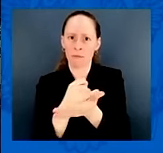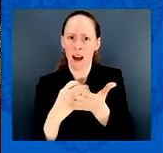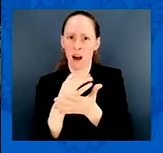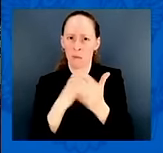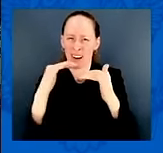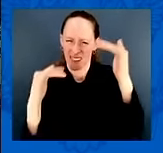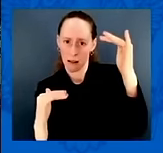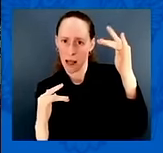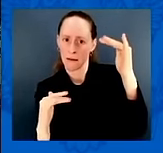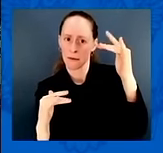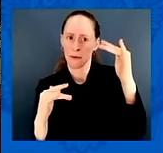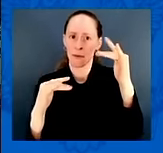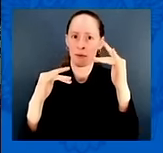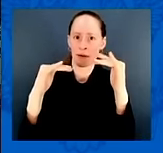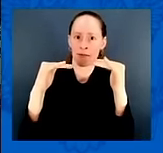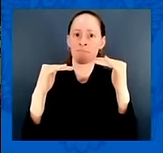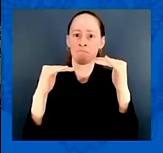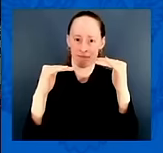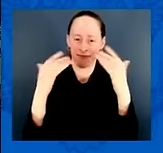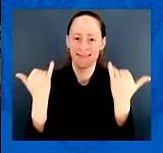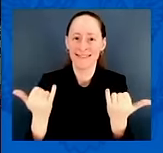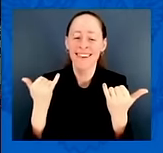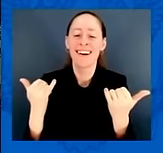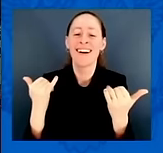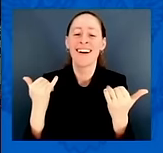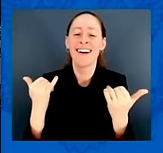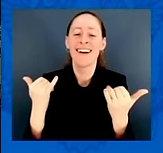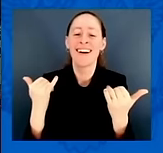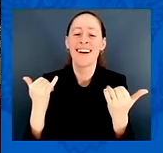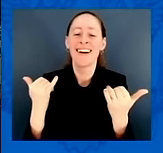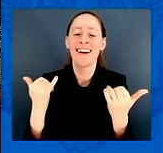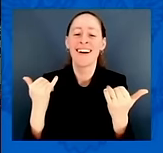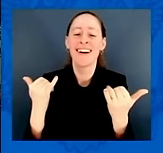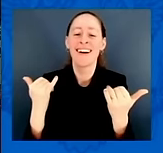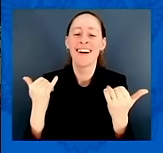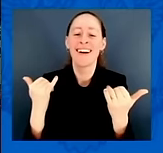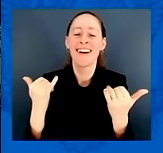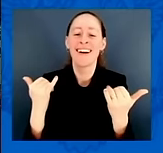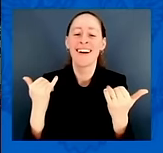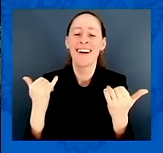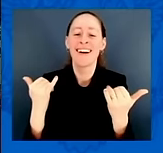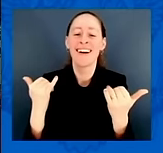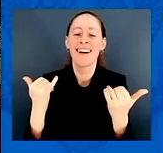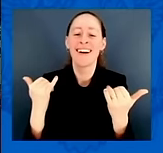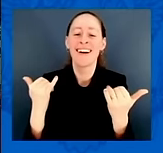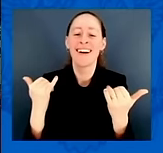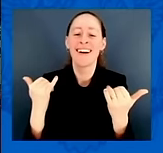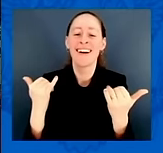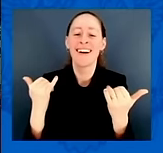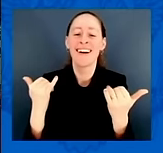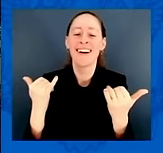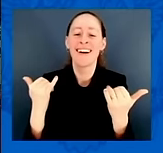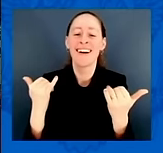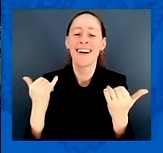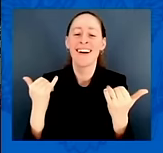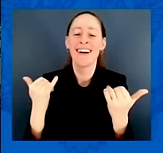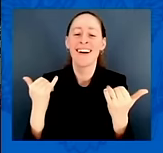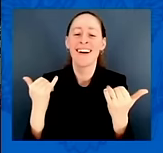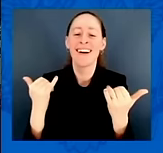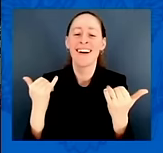to 3%, the lowest in the world, and tending lower. How about I do this? How about I actually just stopping this